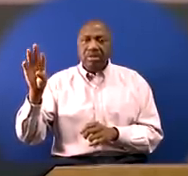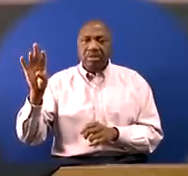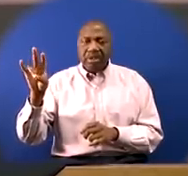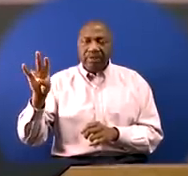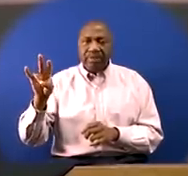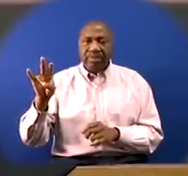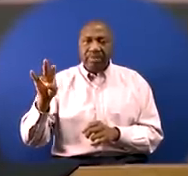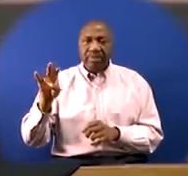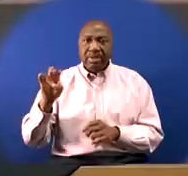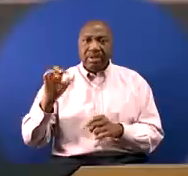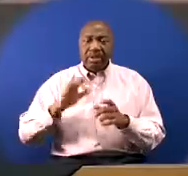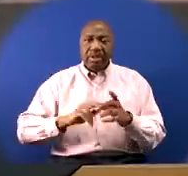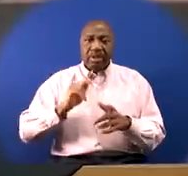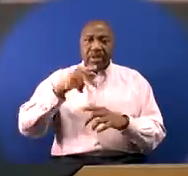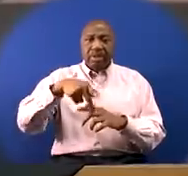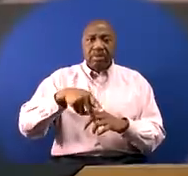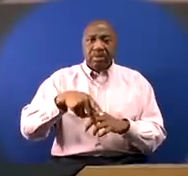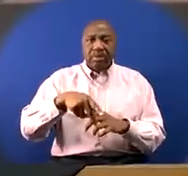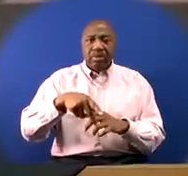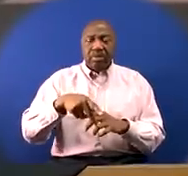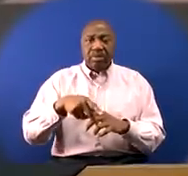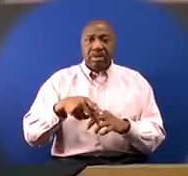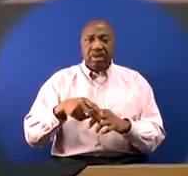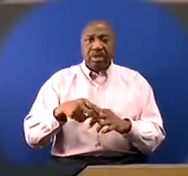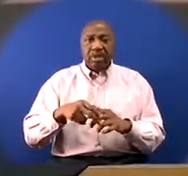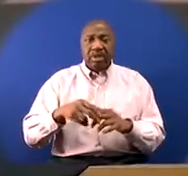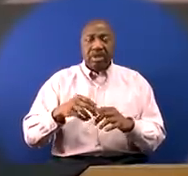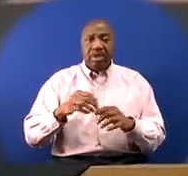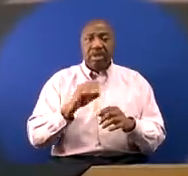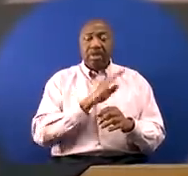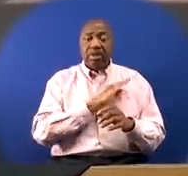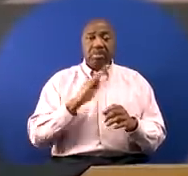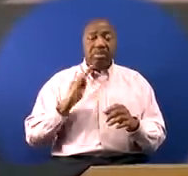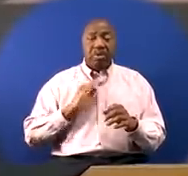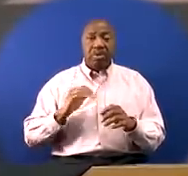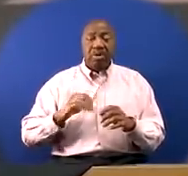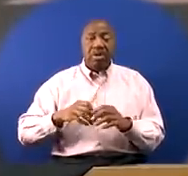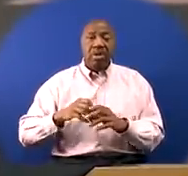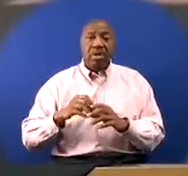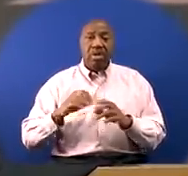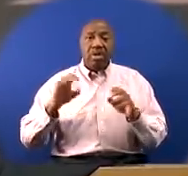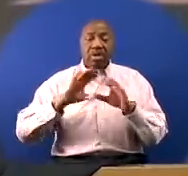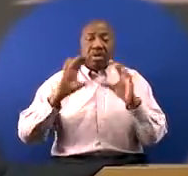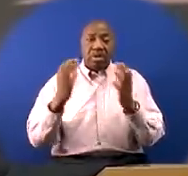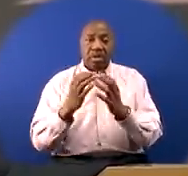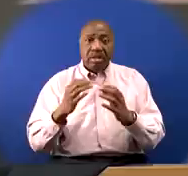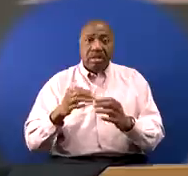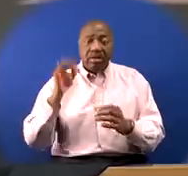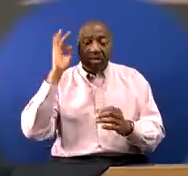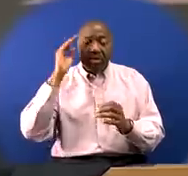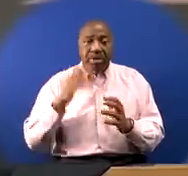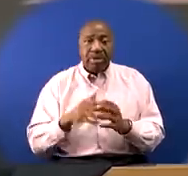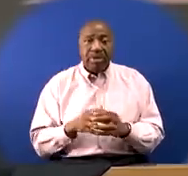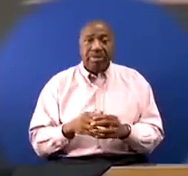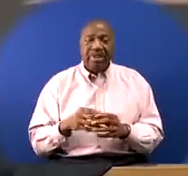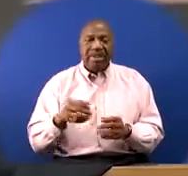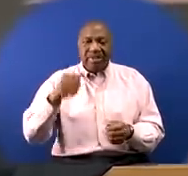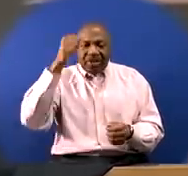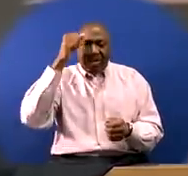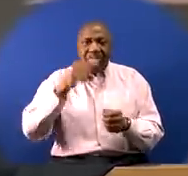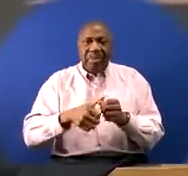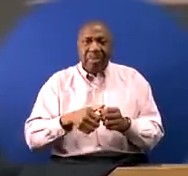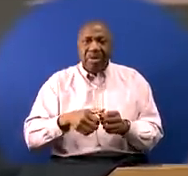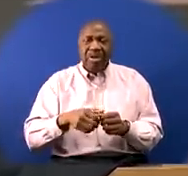were inducted into that board of preachers, and we heard Pastor Billy Kyles tell us about the crucifixion